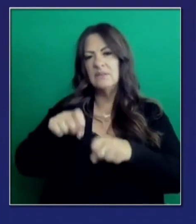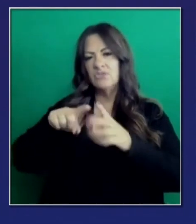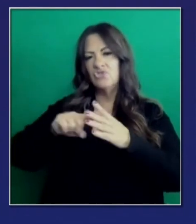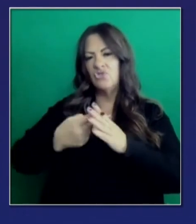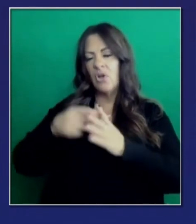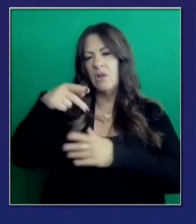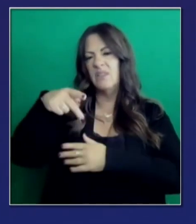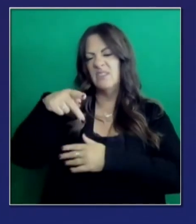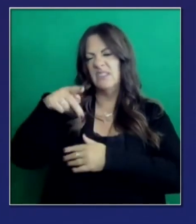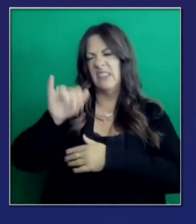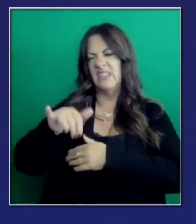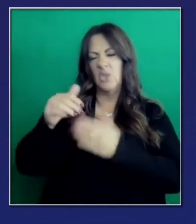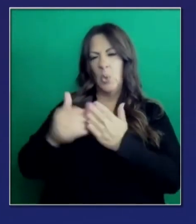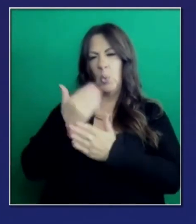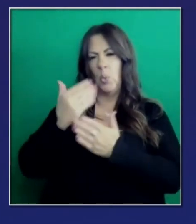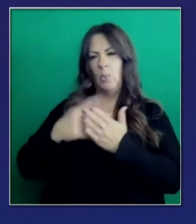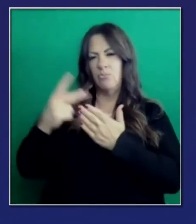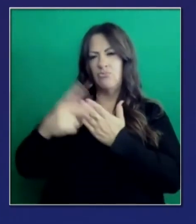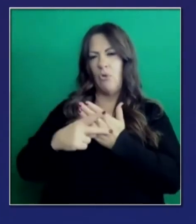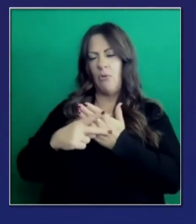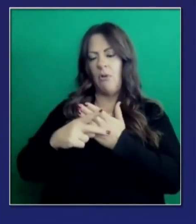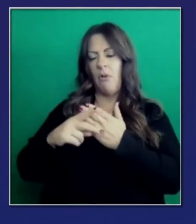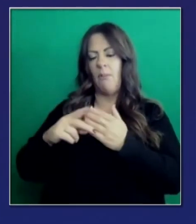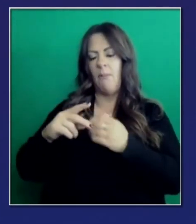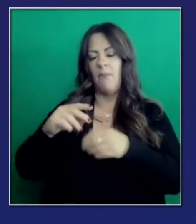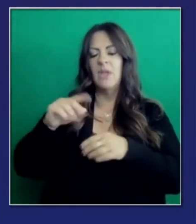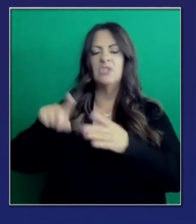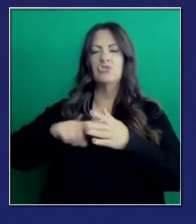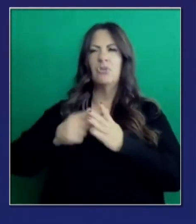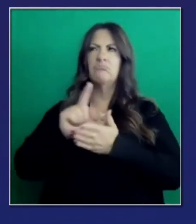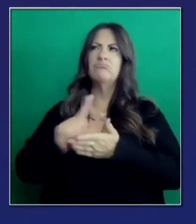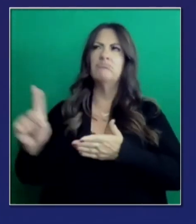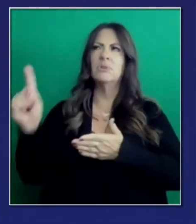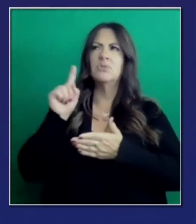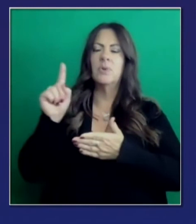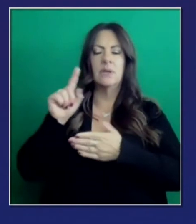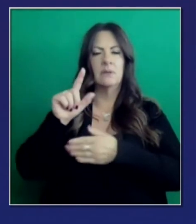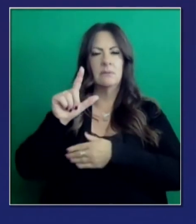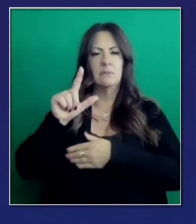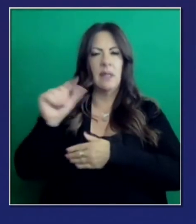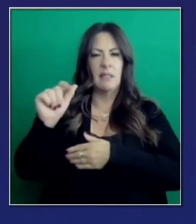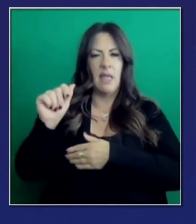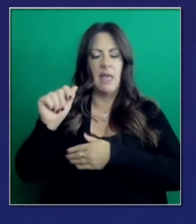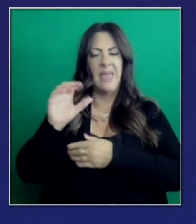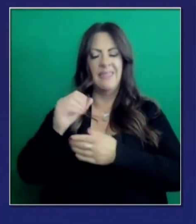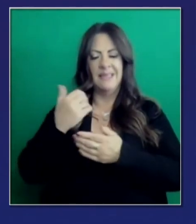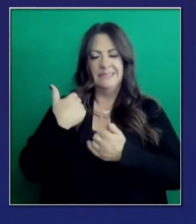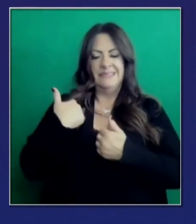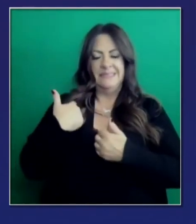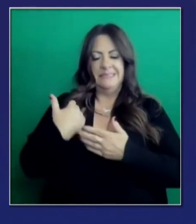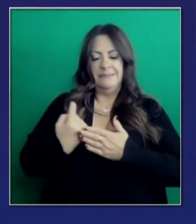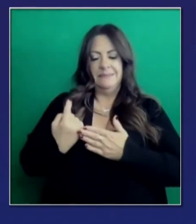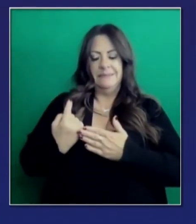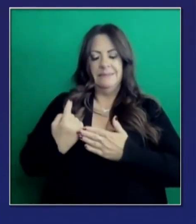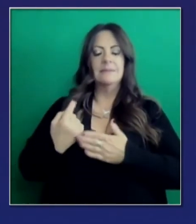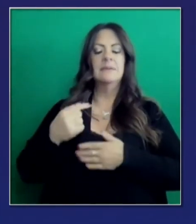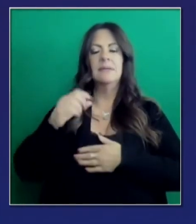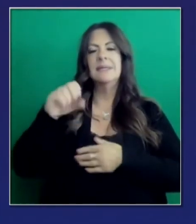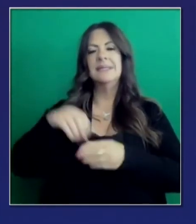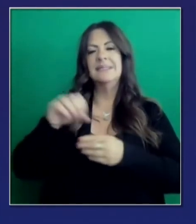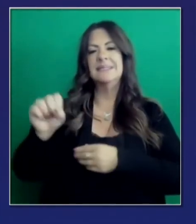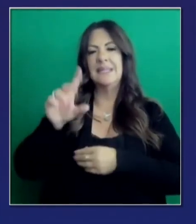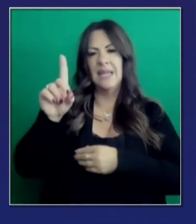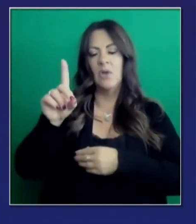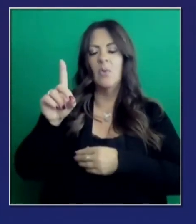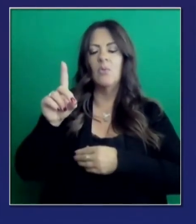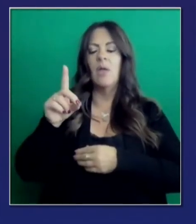down in LA, later in the week in San Diego. And so we'll be promoting it a lot more as we work some of